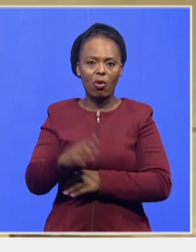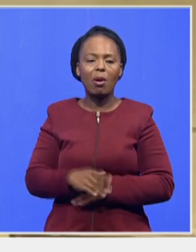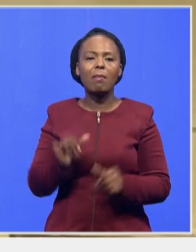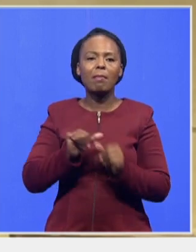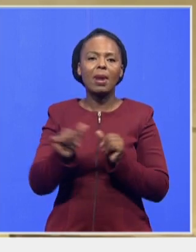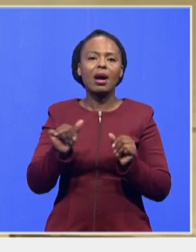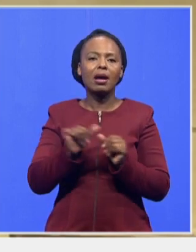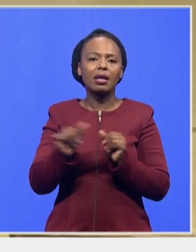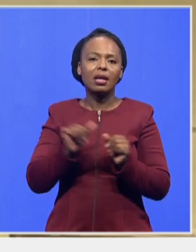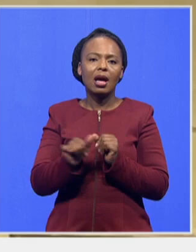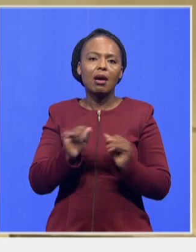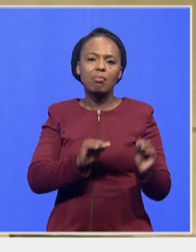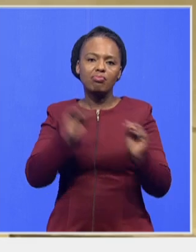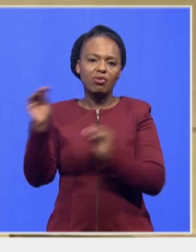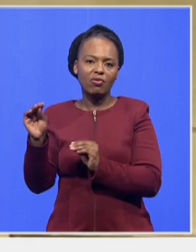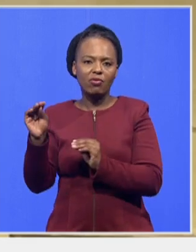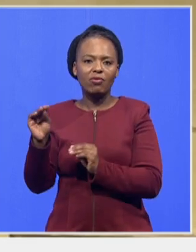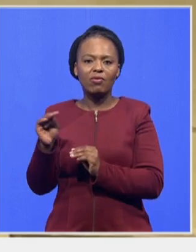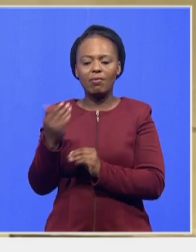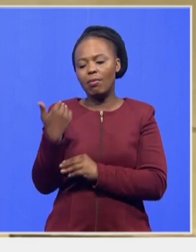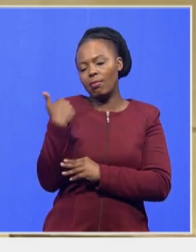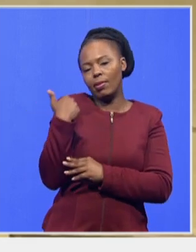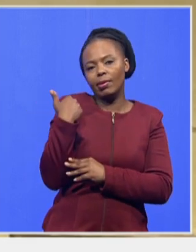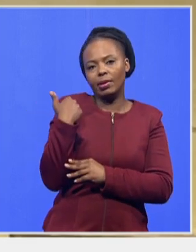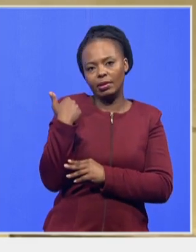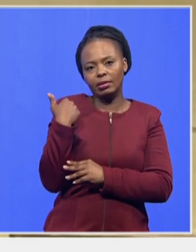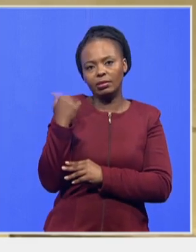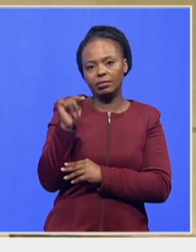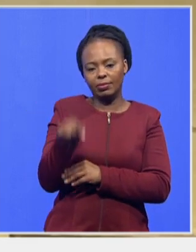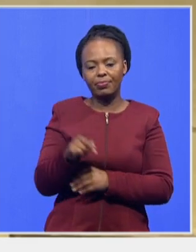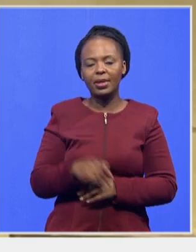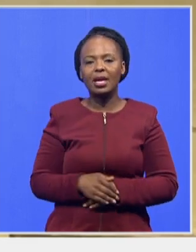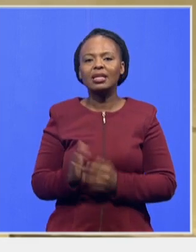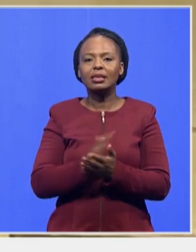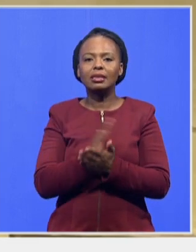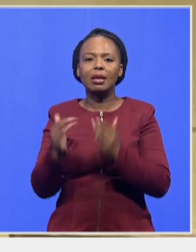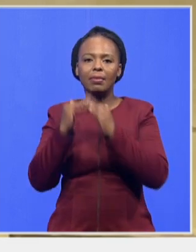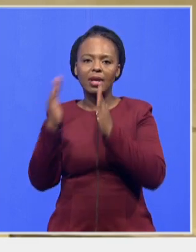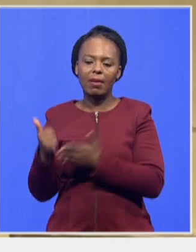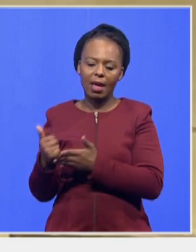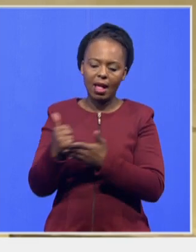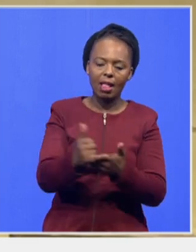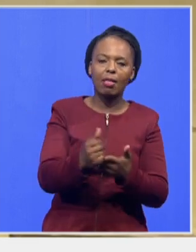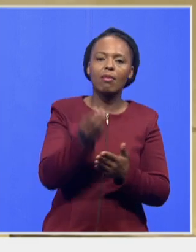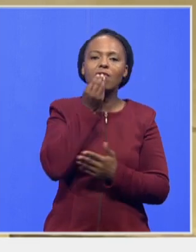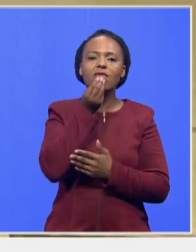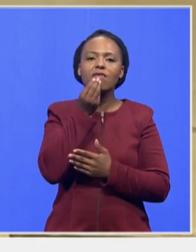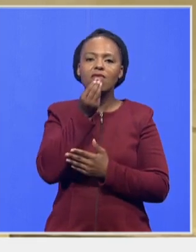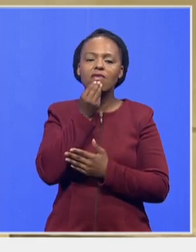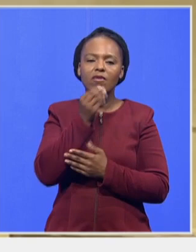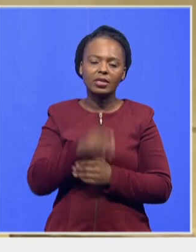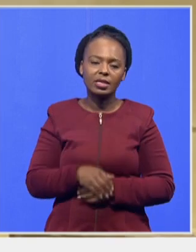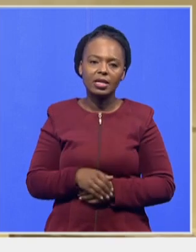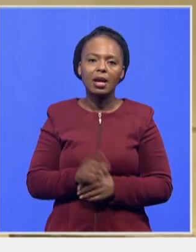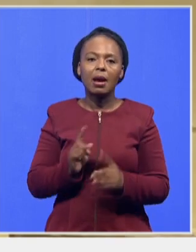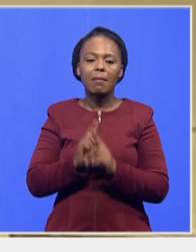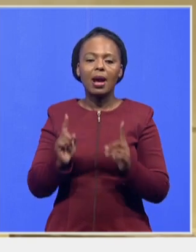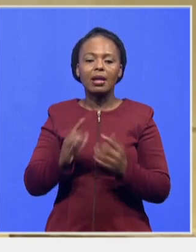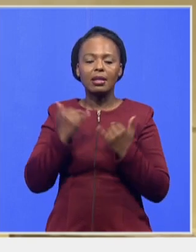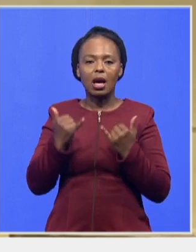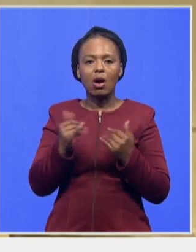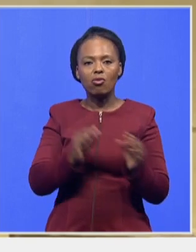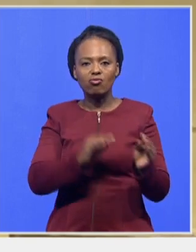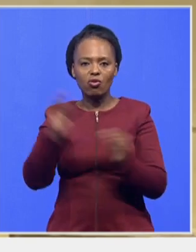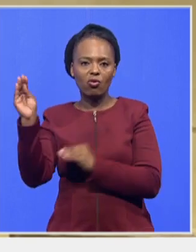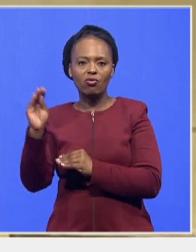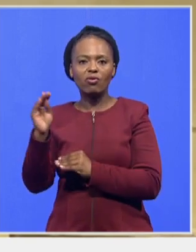just 1 day ago. Some neighbors provided them with food, but the military just evacuated them 1 day